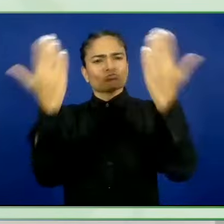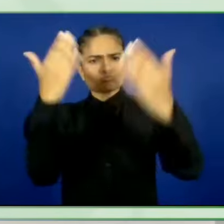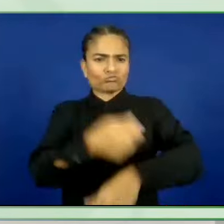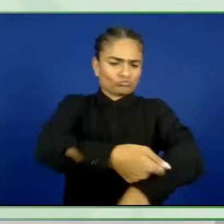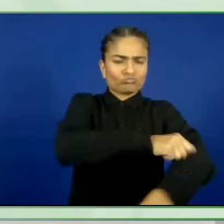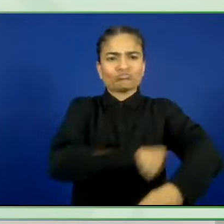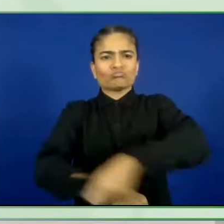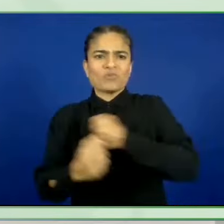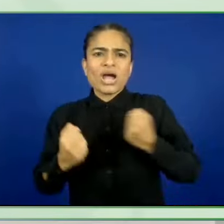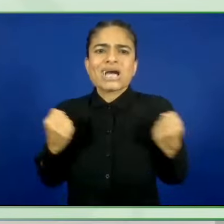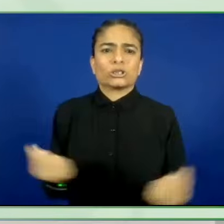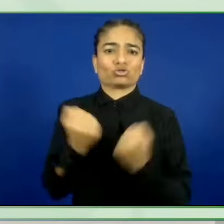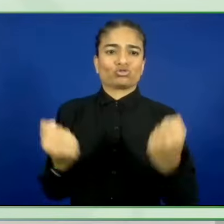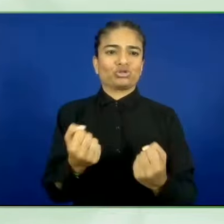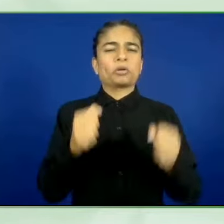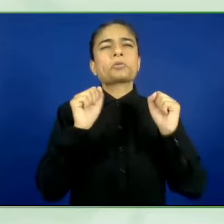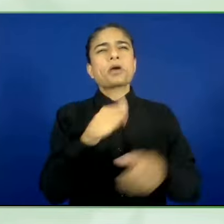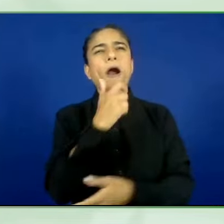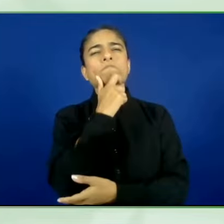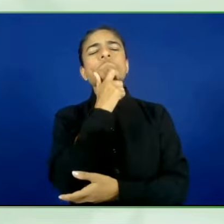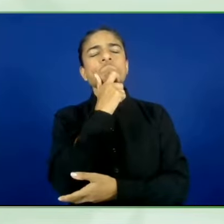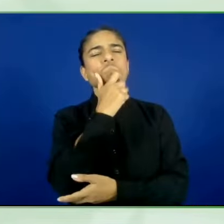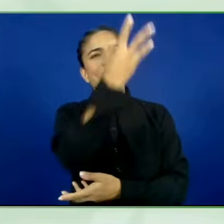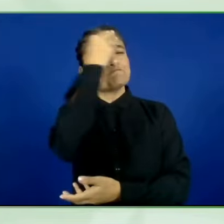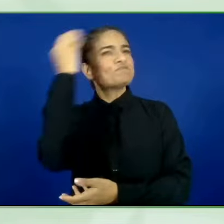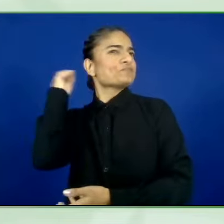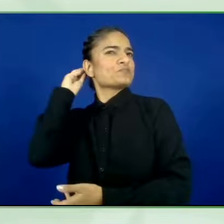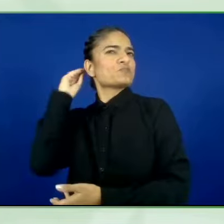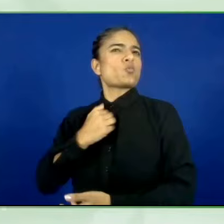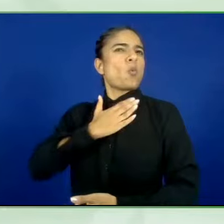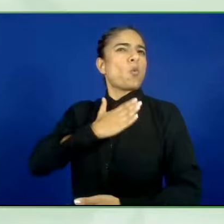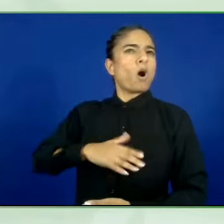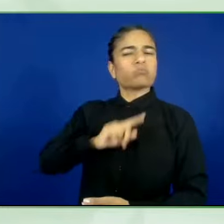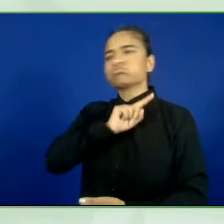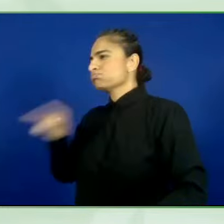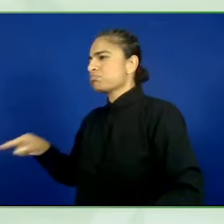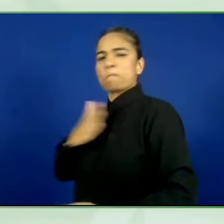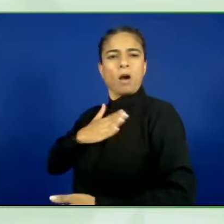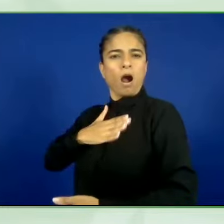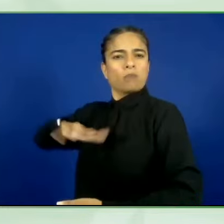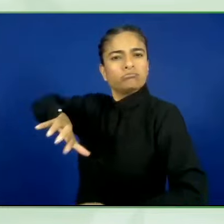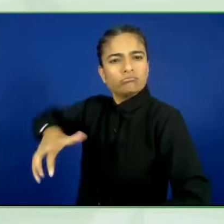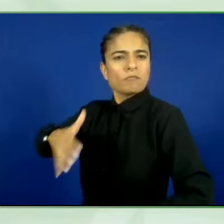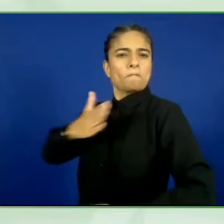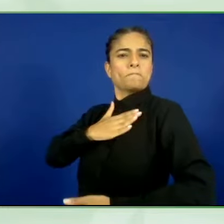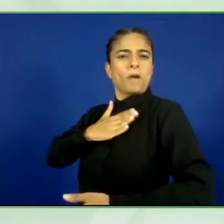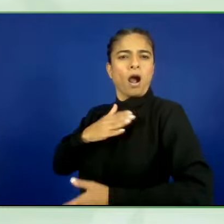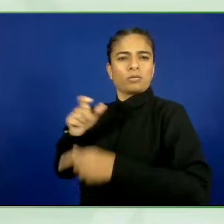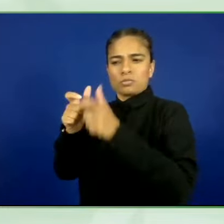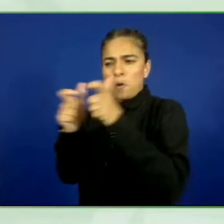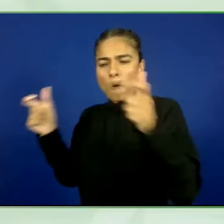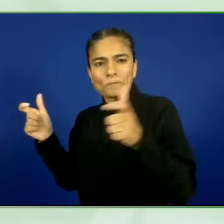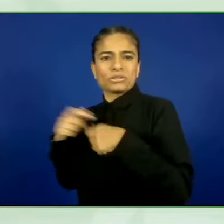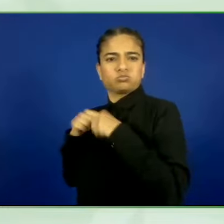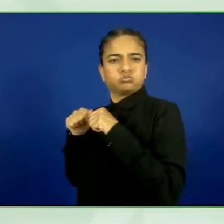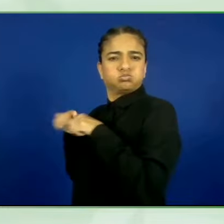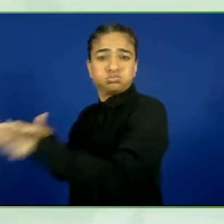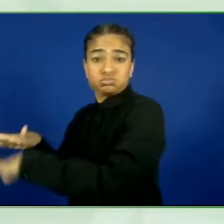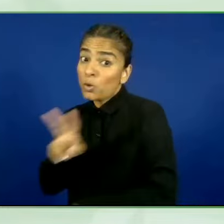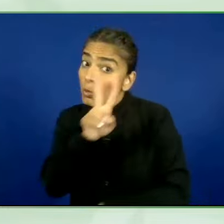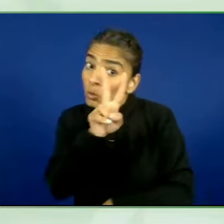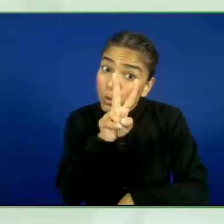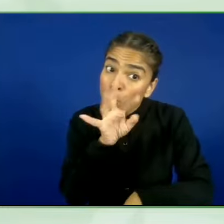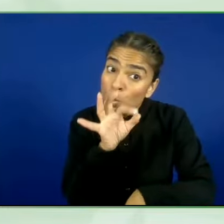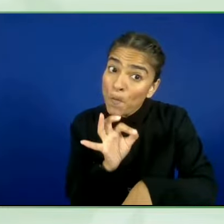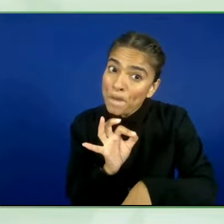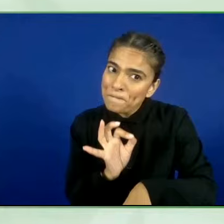discussion. What would that be? All right. And you've got 2 minutes, 49 seconds. All